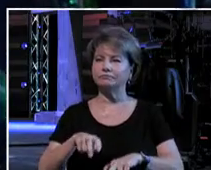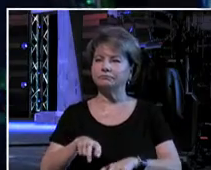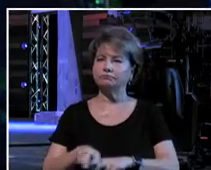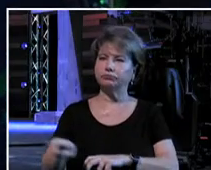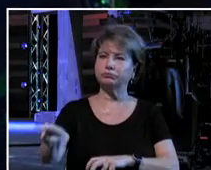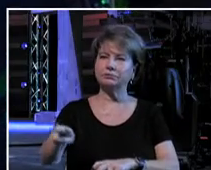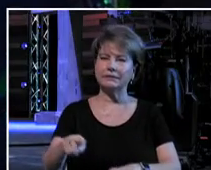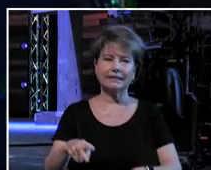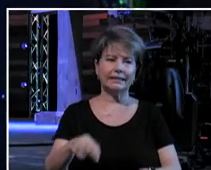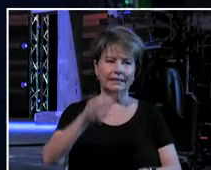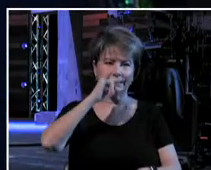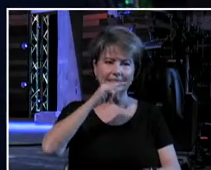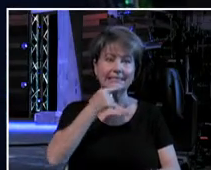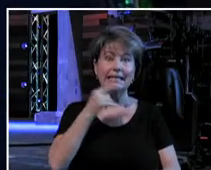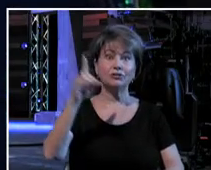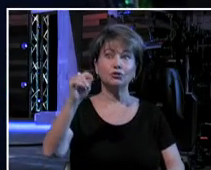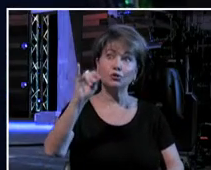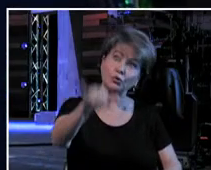Do it!